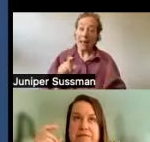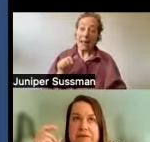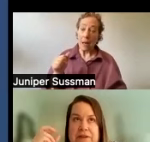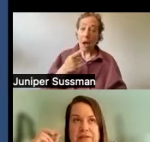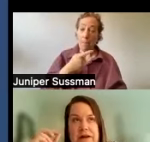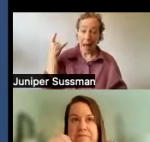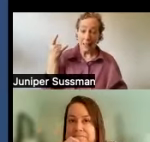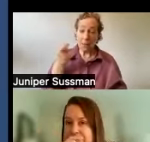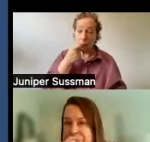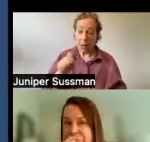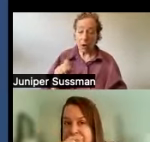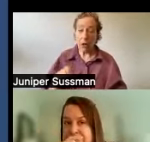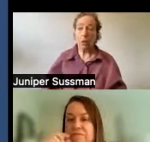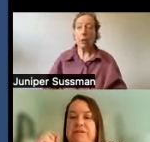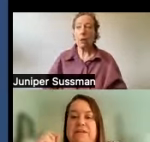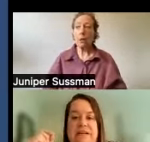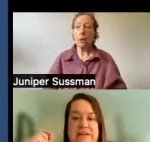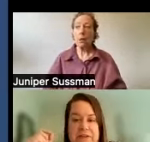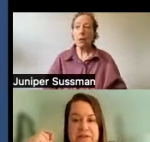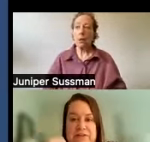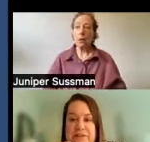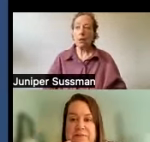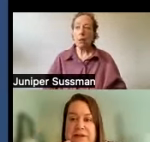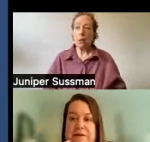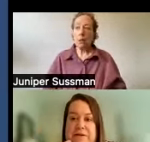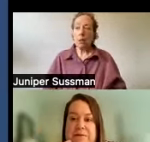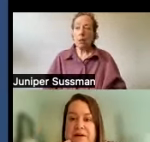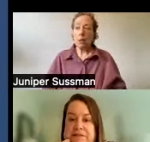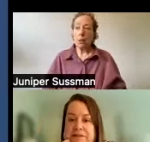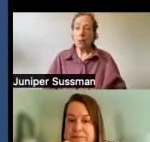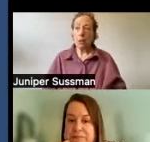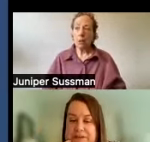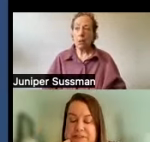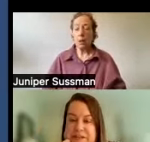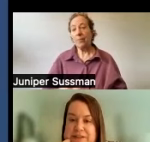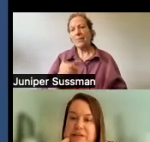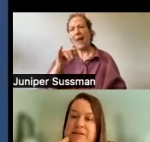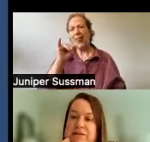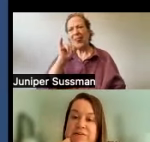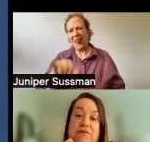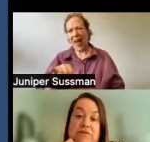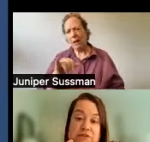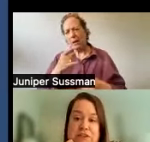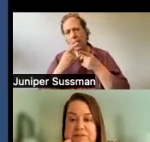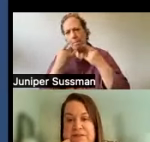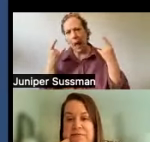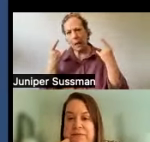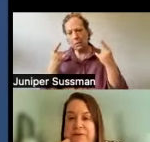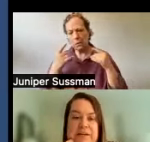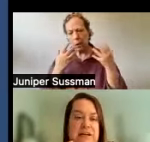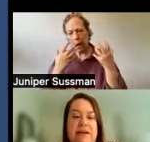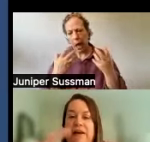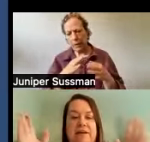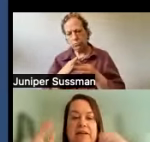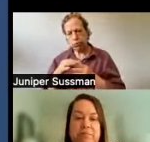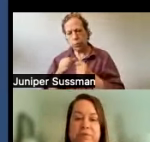has been very front and center during the pandemic because of the politicization or the culture shift around